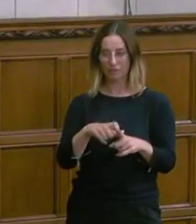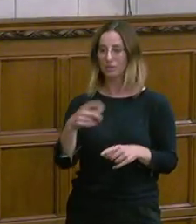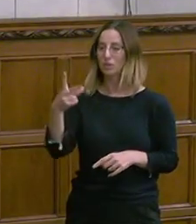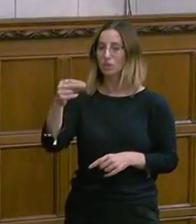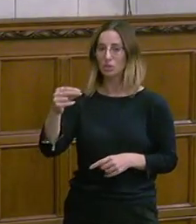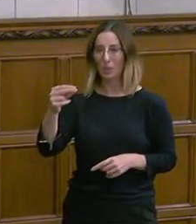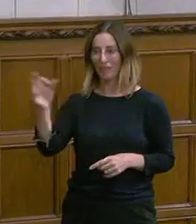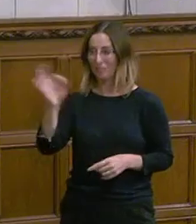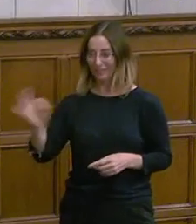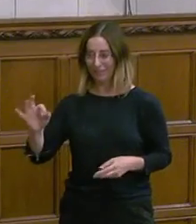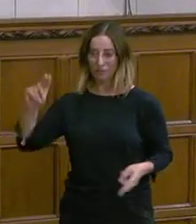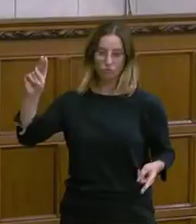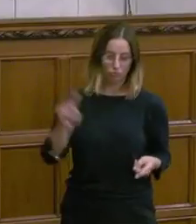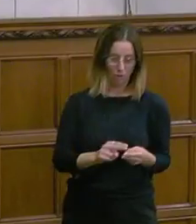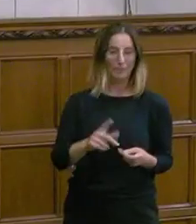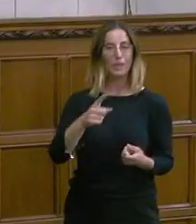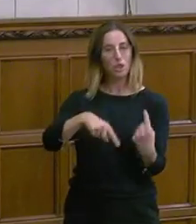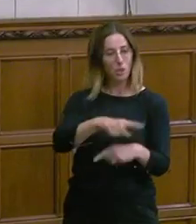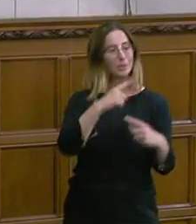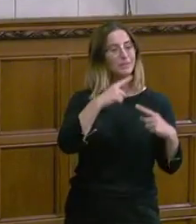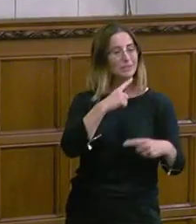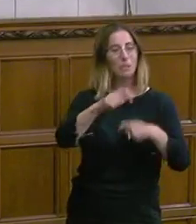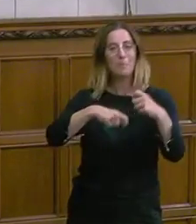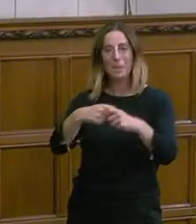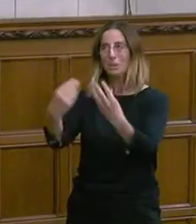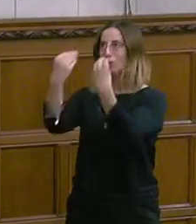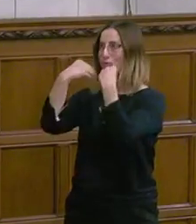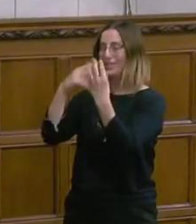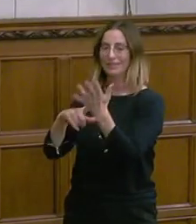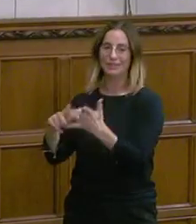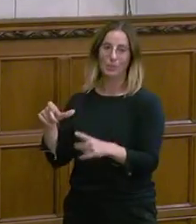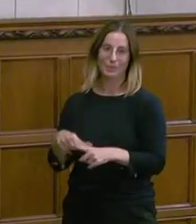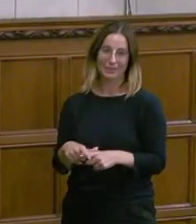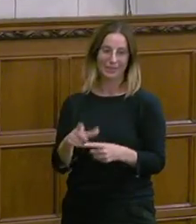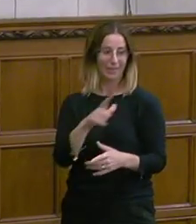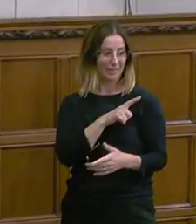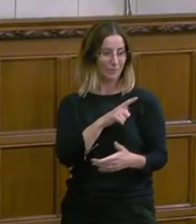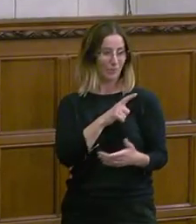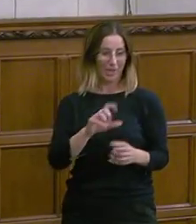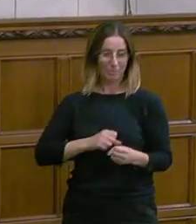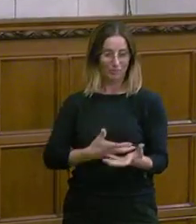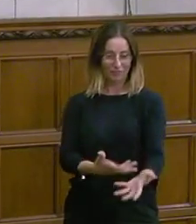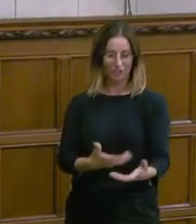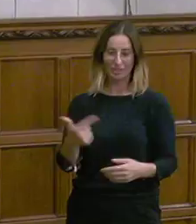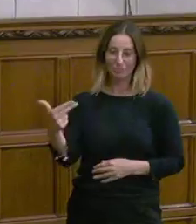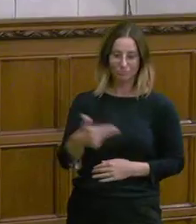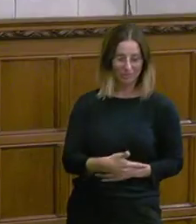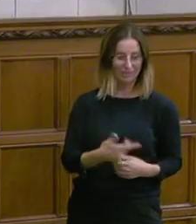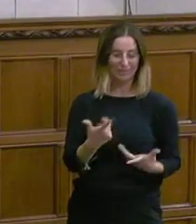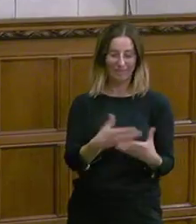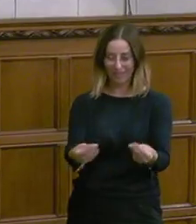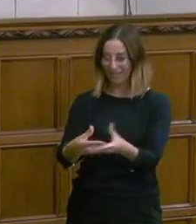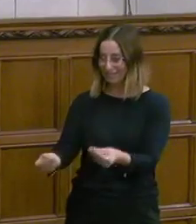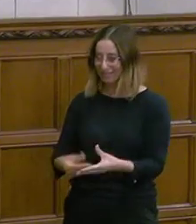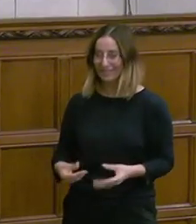in teachers training to become fully qualified teachers of the deaf. And that's why at provisions in Bristol and elsewhere, where there are vacancies, there are